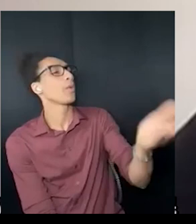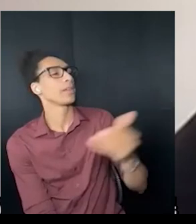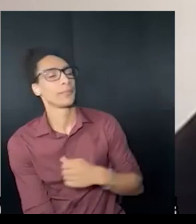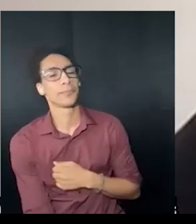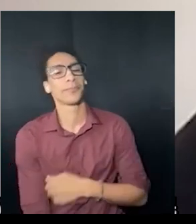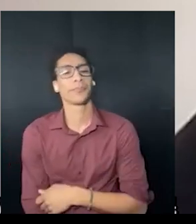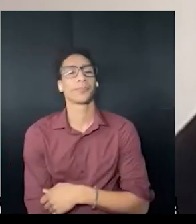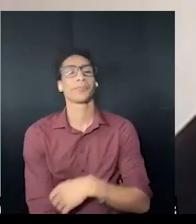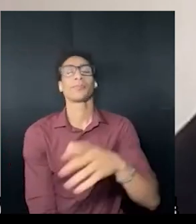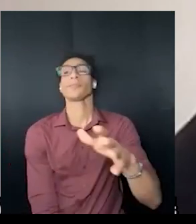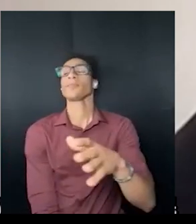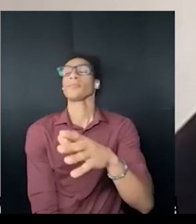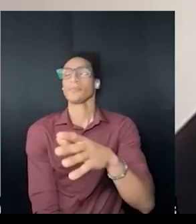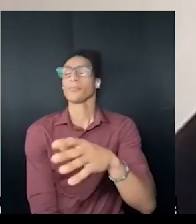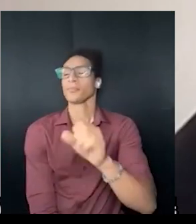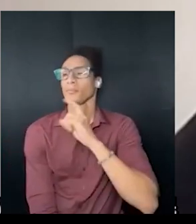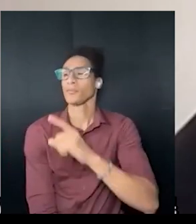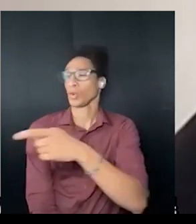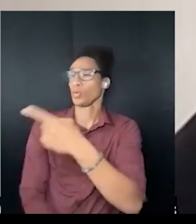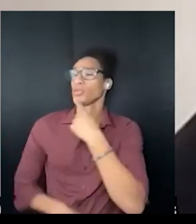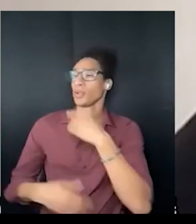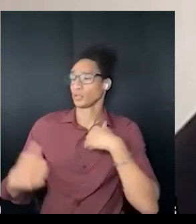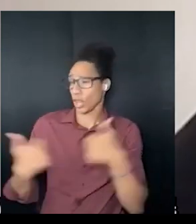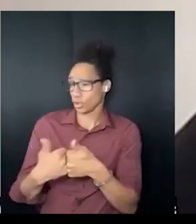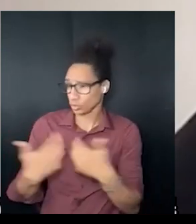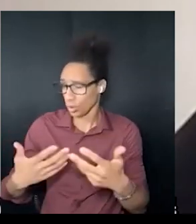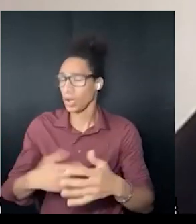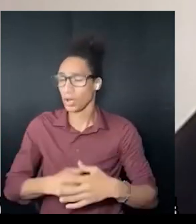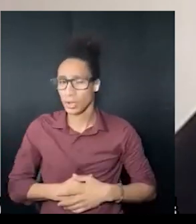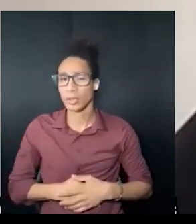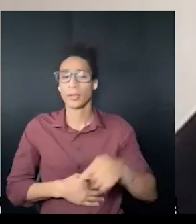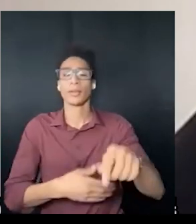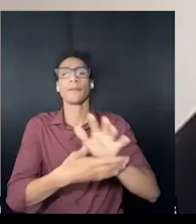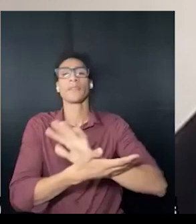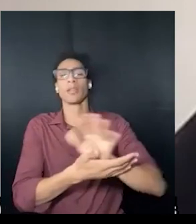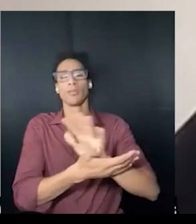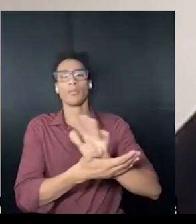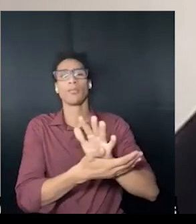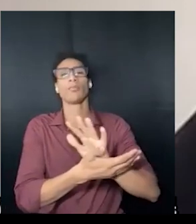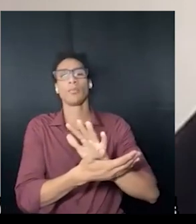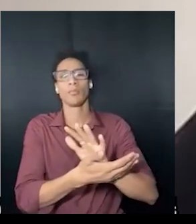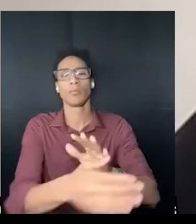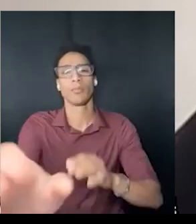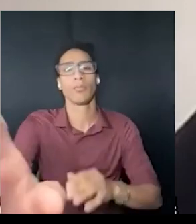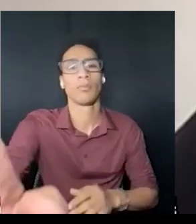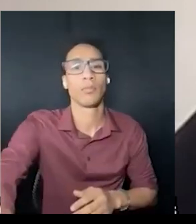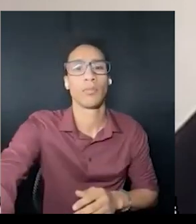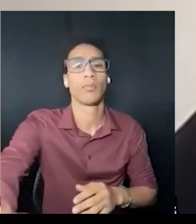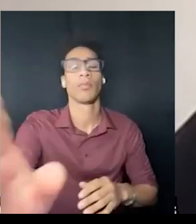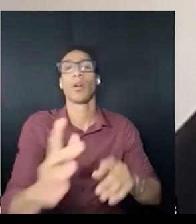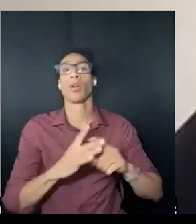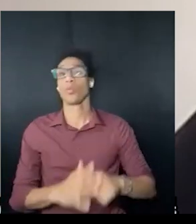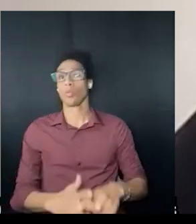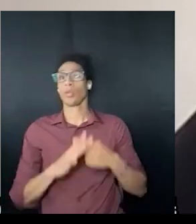You said the challenges. Yeah, this film, I was actually initially commissioned by